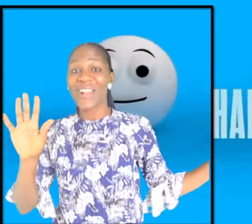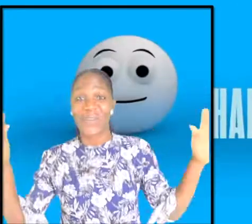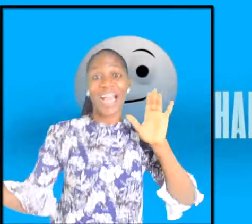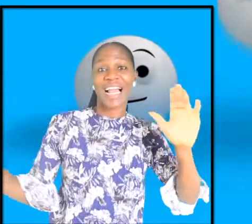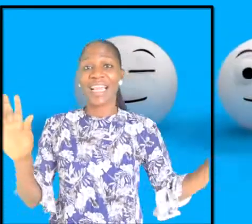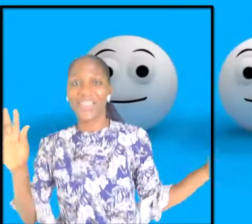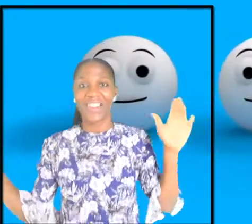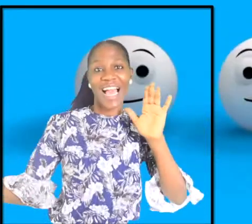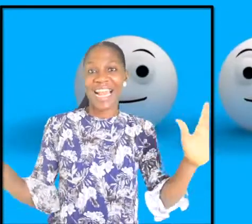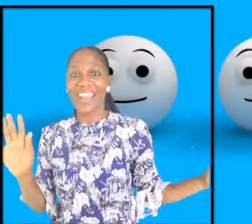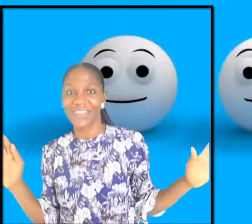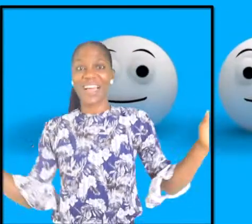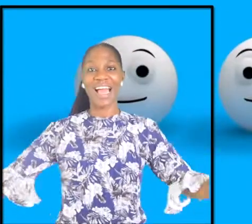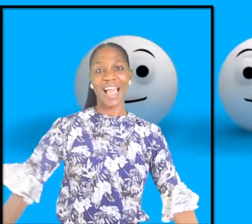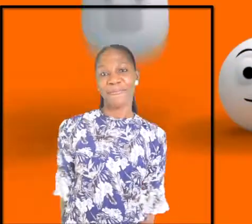Hallelujah, hallelujah.